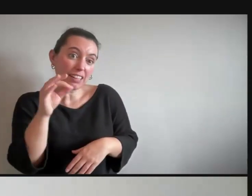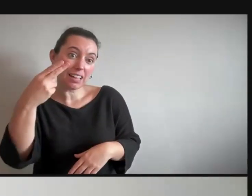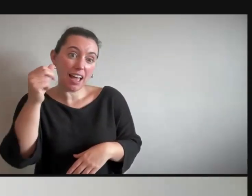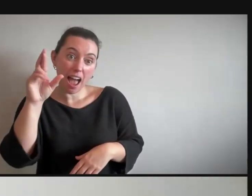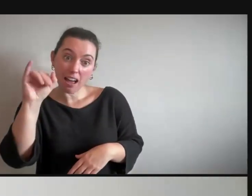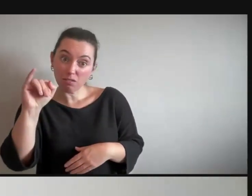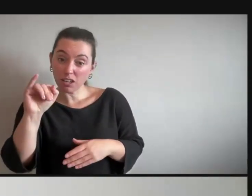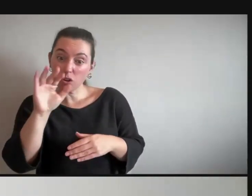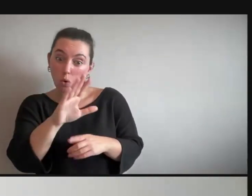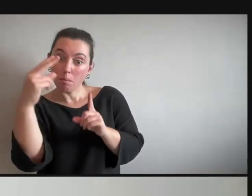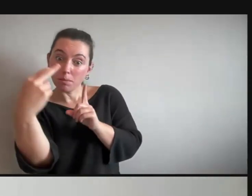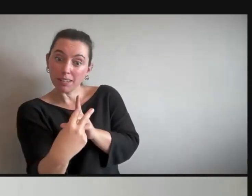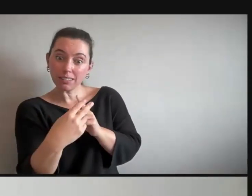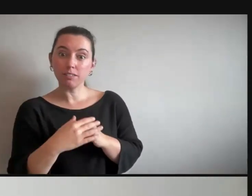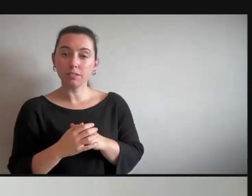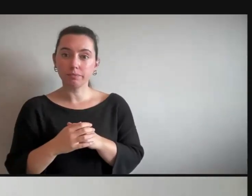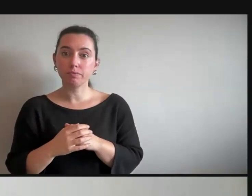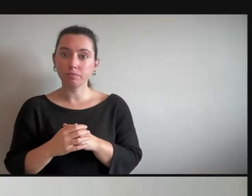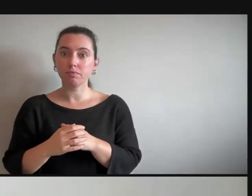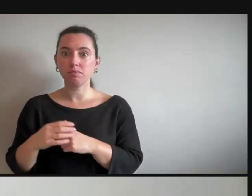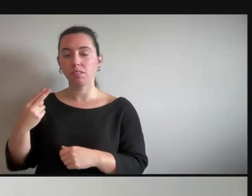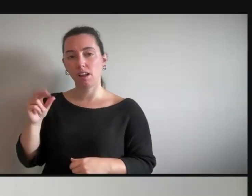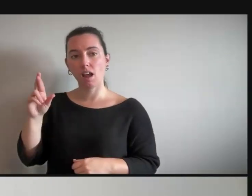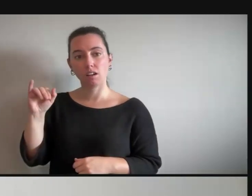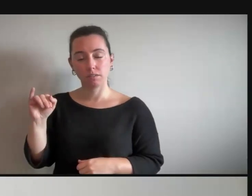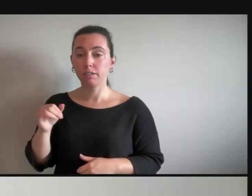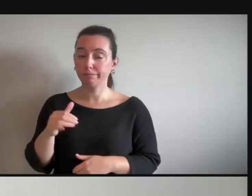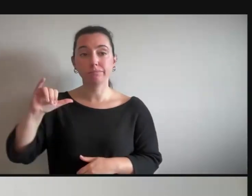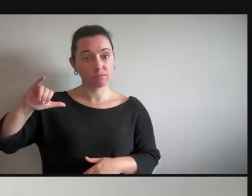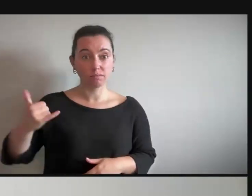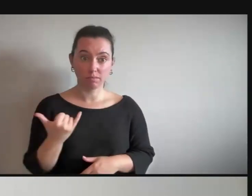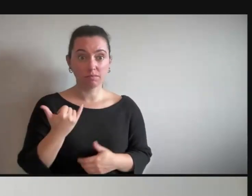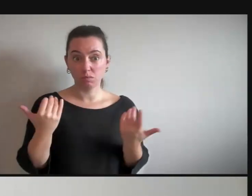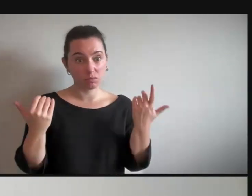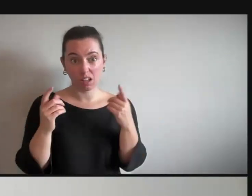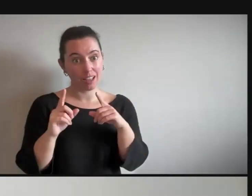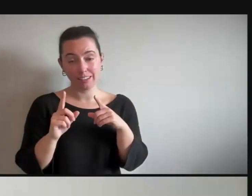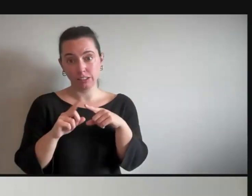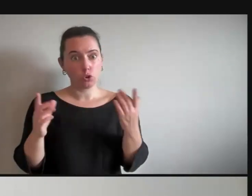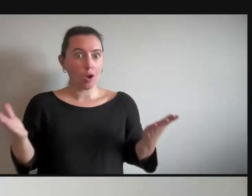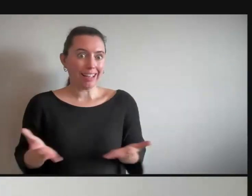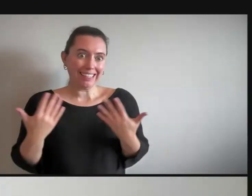this? Yes, it's actually quite hard to get access to every